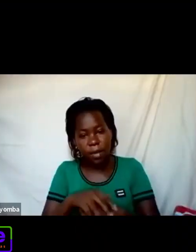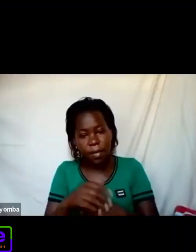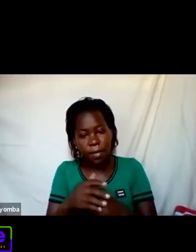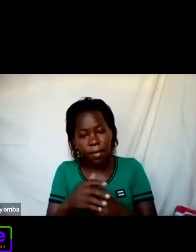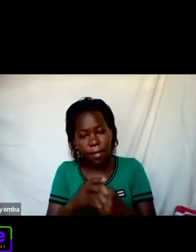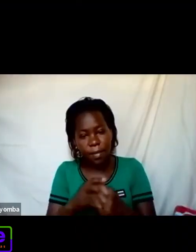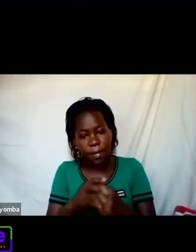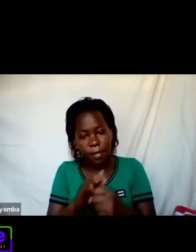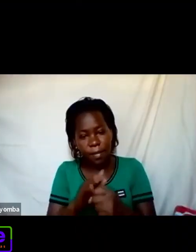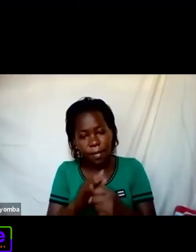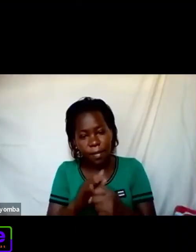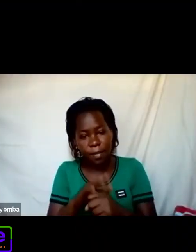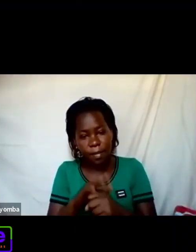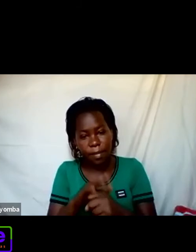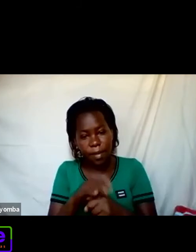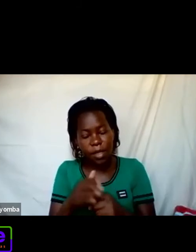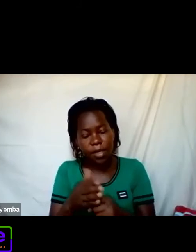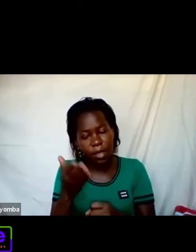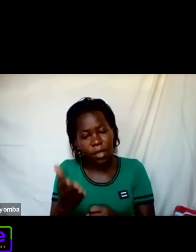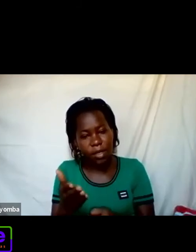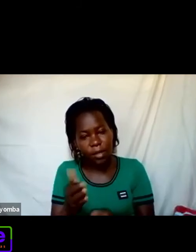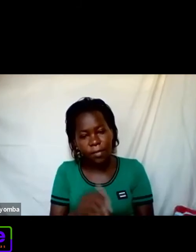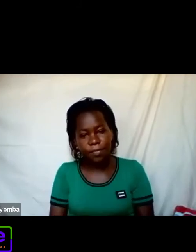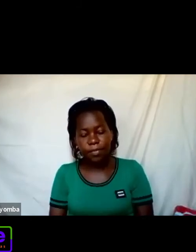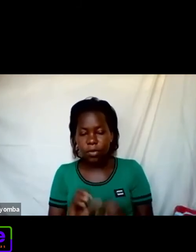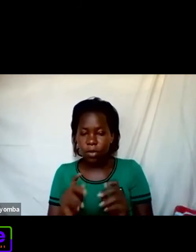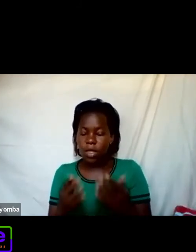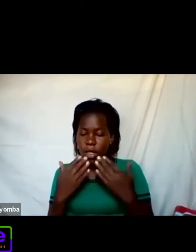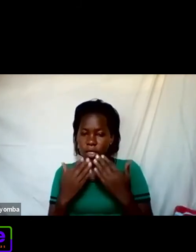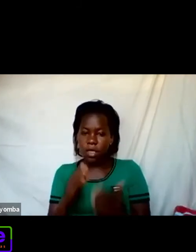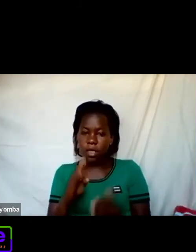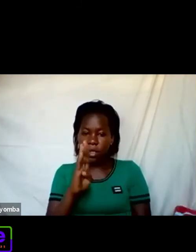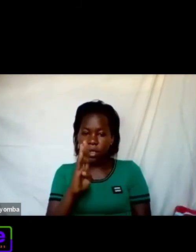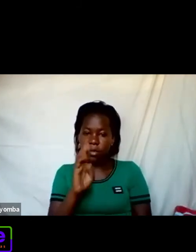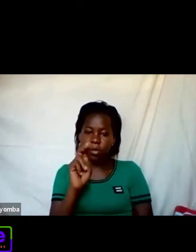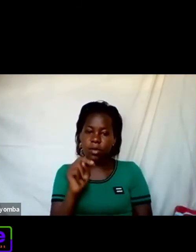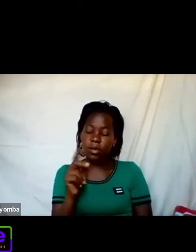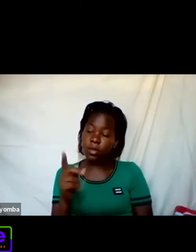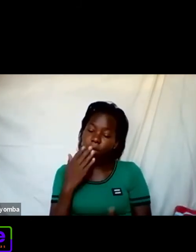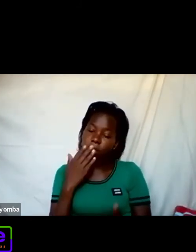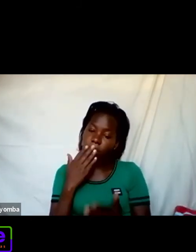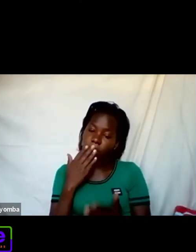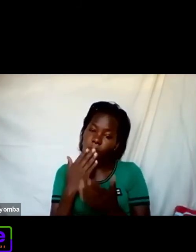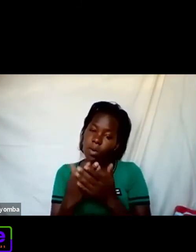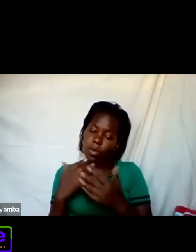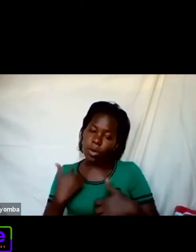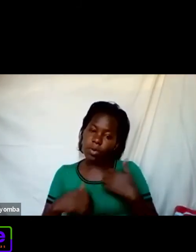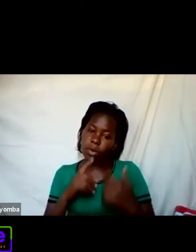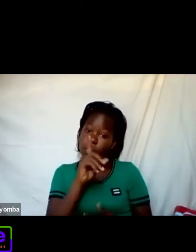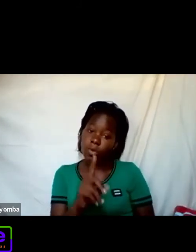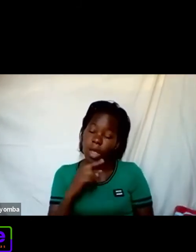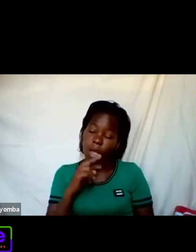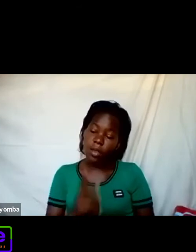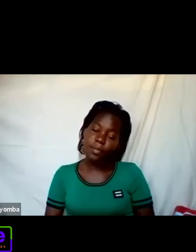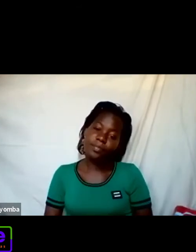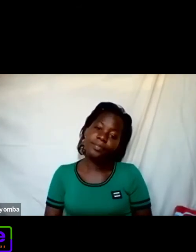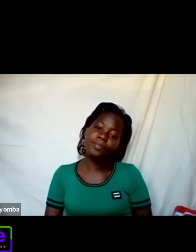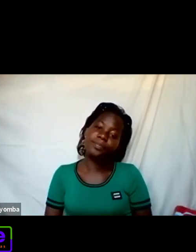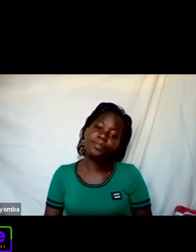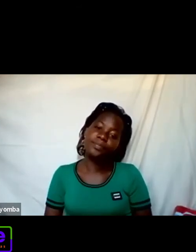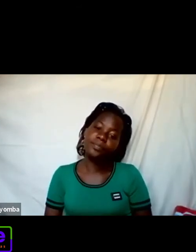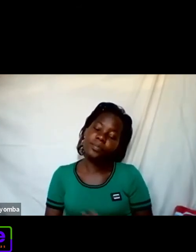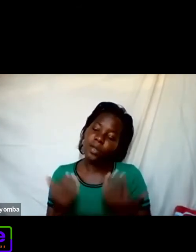Thanks, Ben. It's a very good and interesting question to answer. First, what I'll say is technical knowledge about your